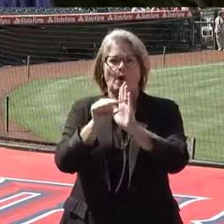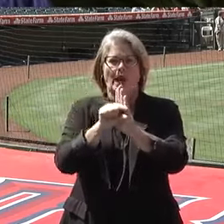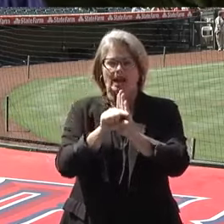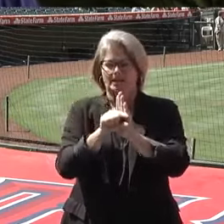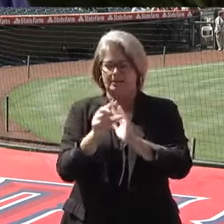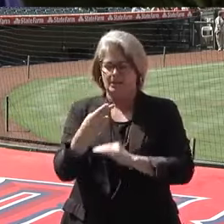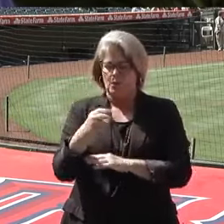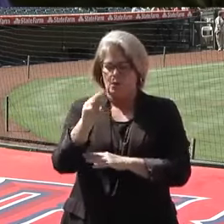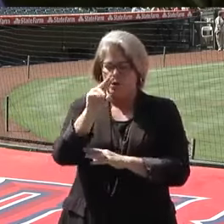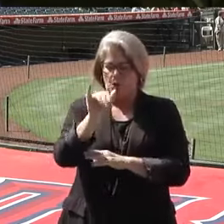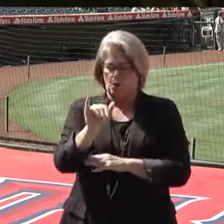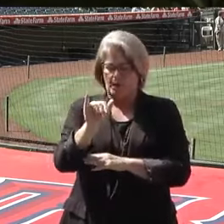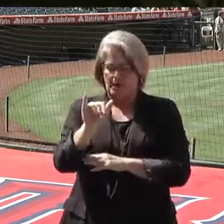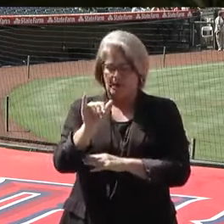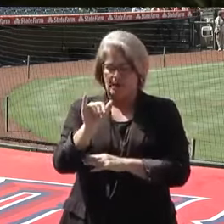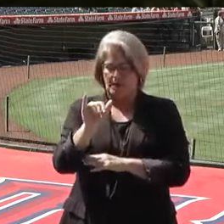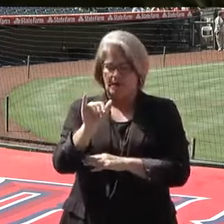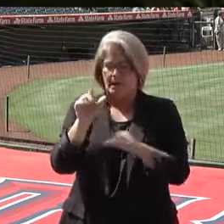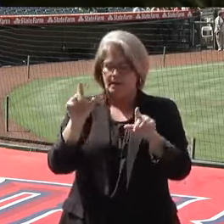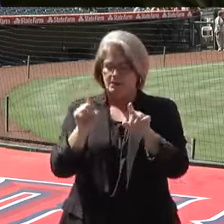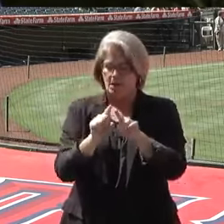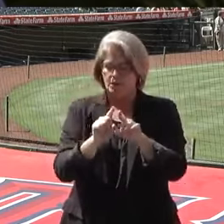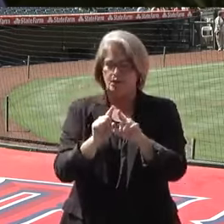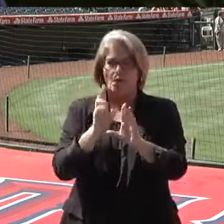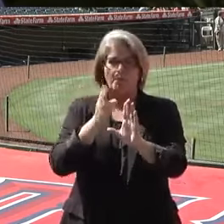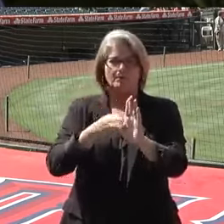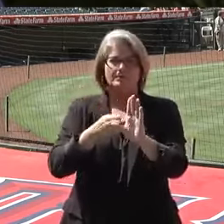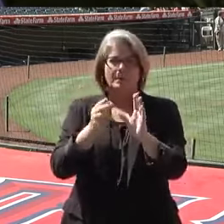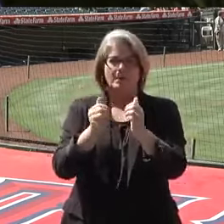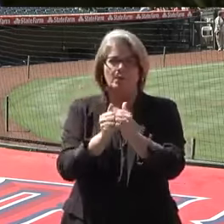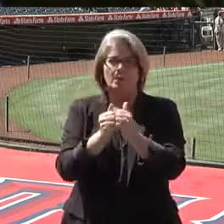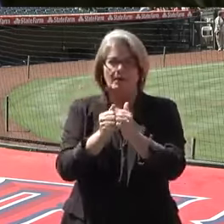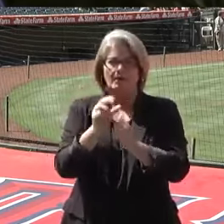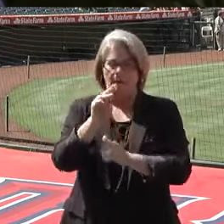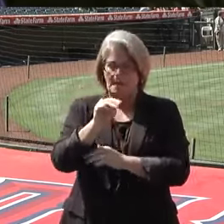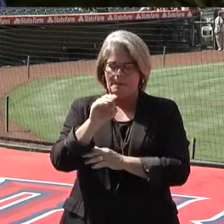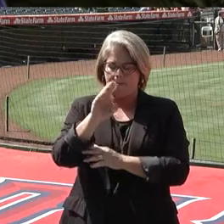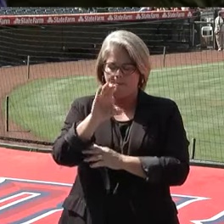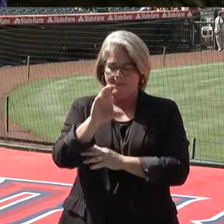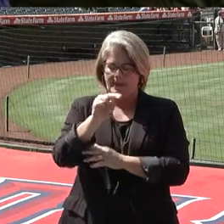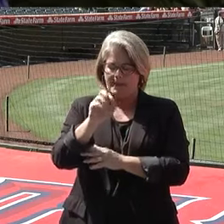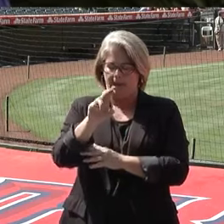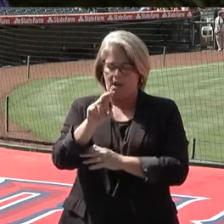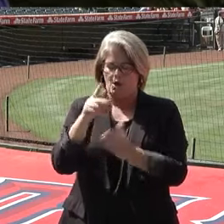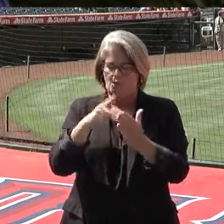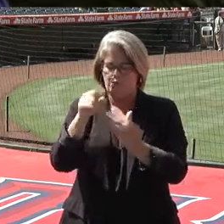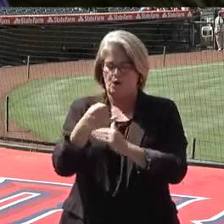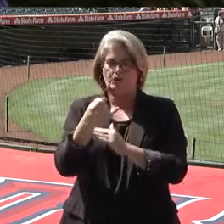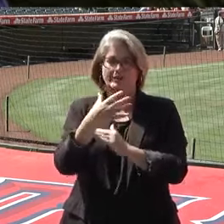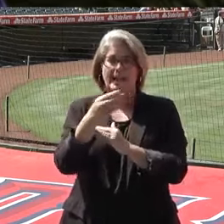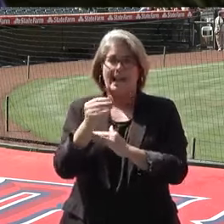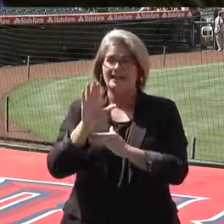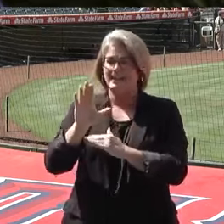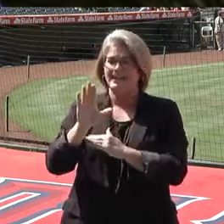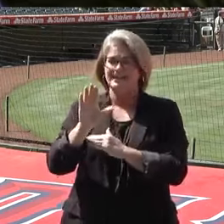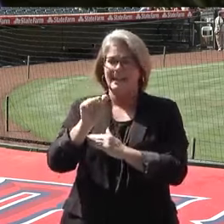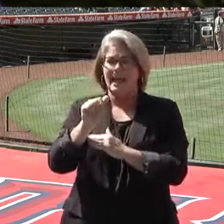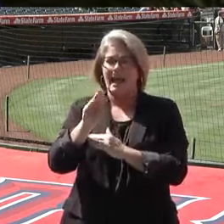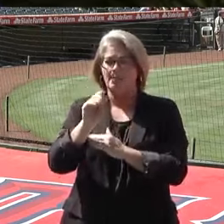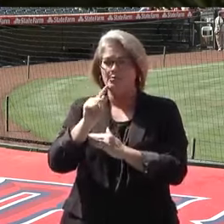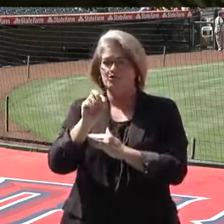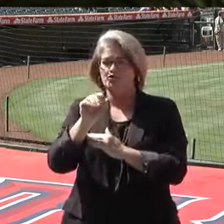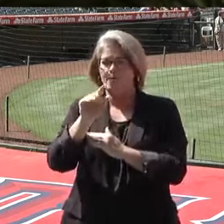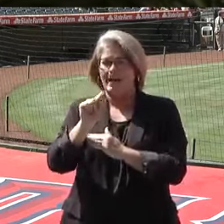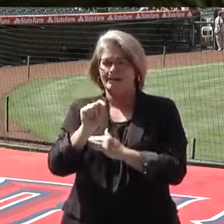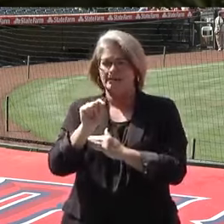in his groundbreaking McNair Scholars Project, and his abstract was recently accepted by the International Conference